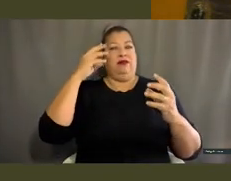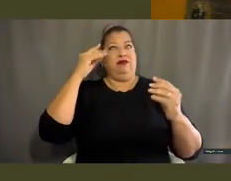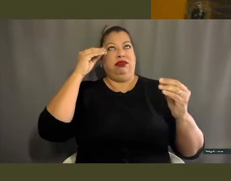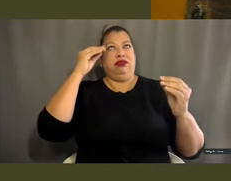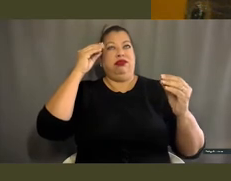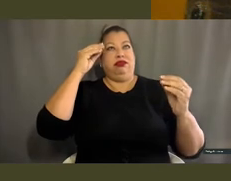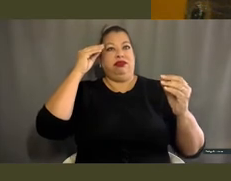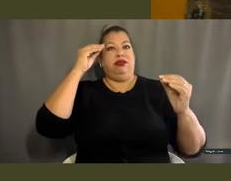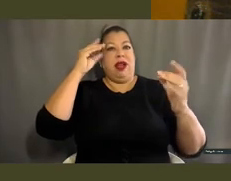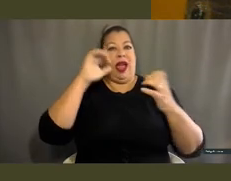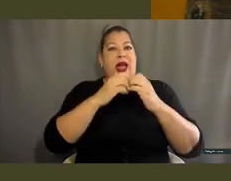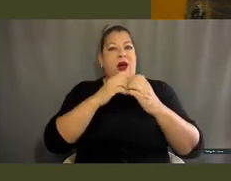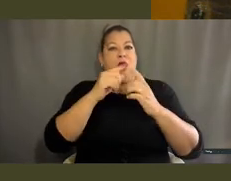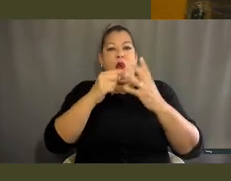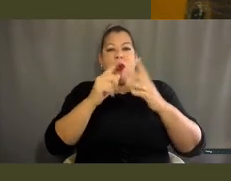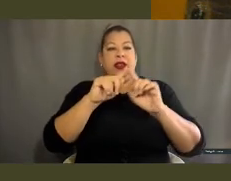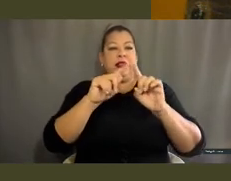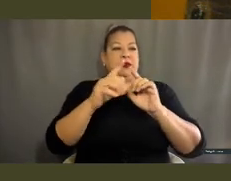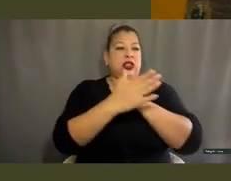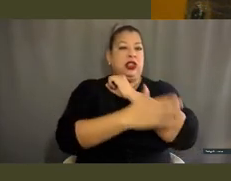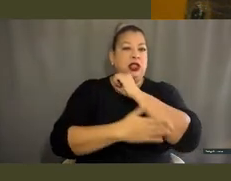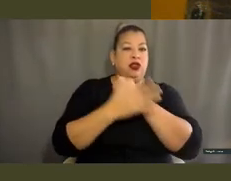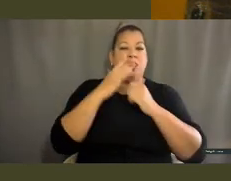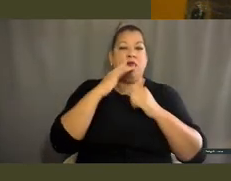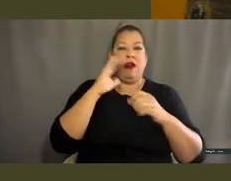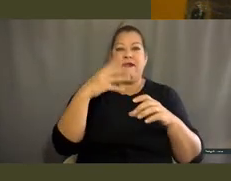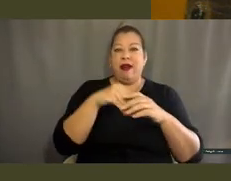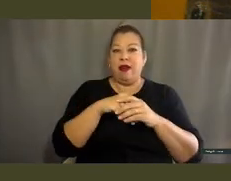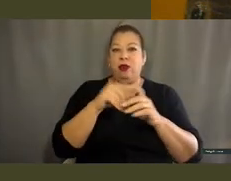climate plans. And we just had a municipal election